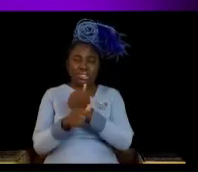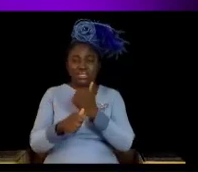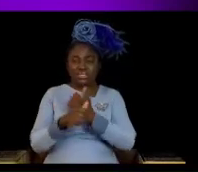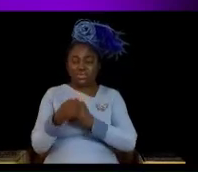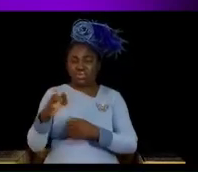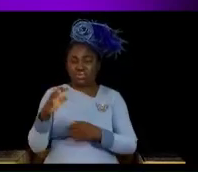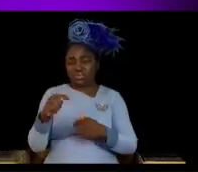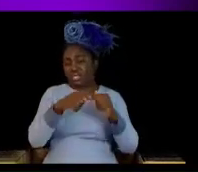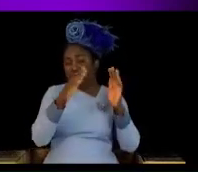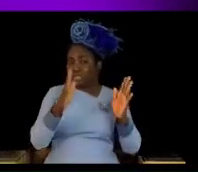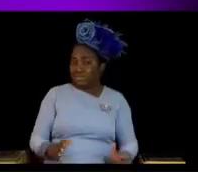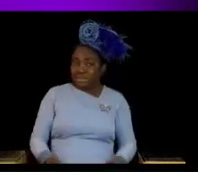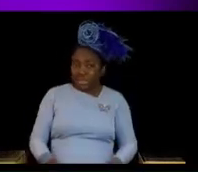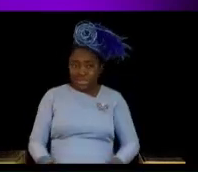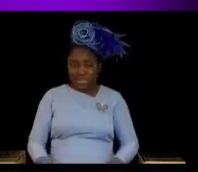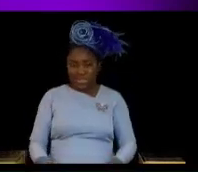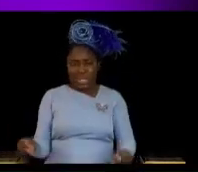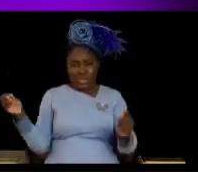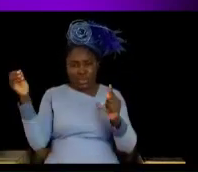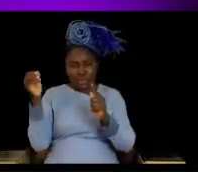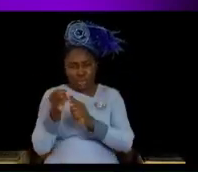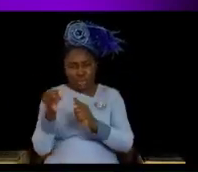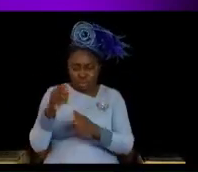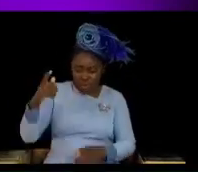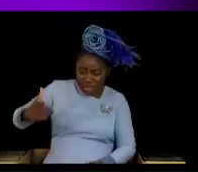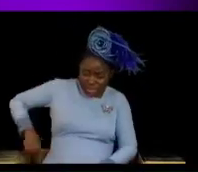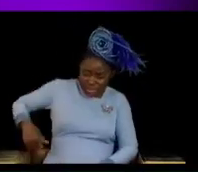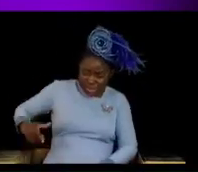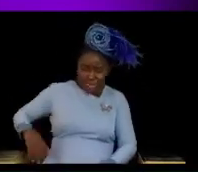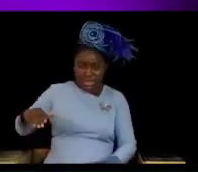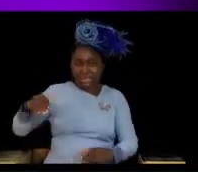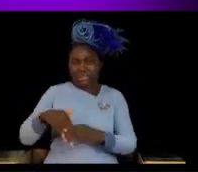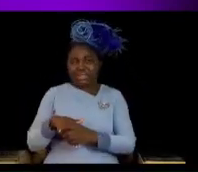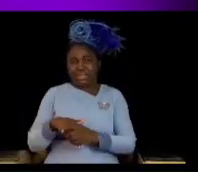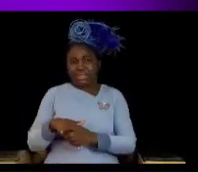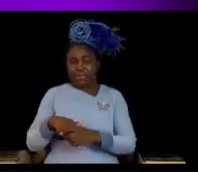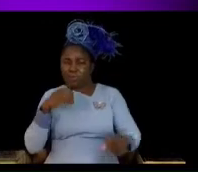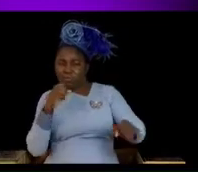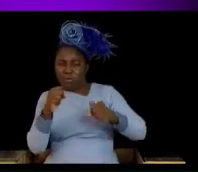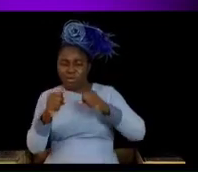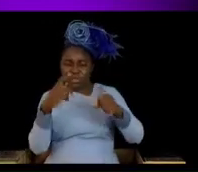Too late in mobilizing forces to attack back.